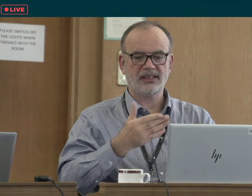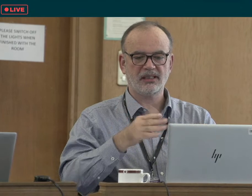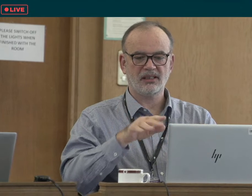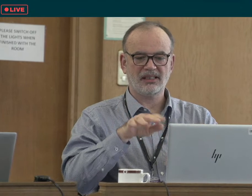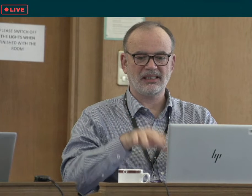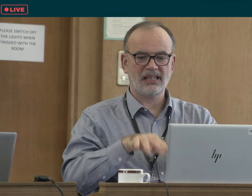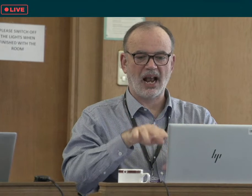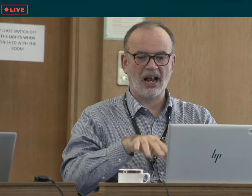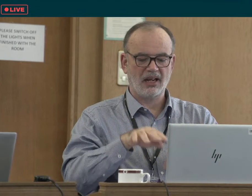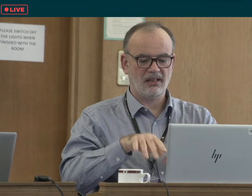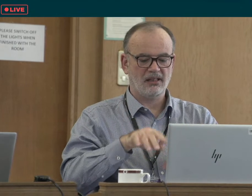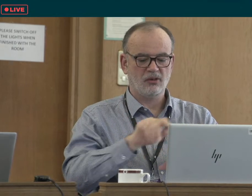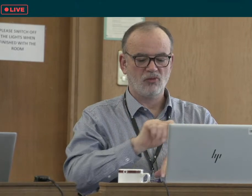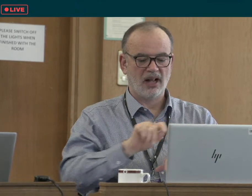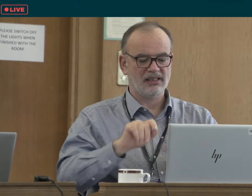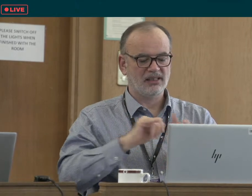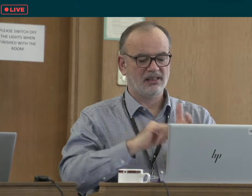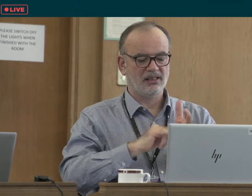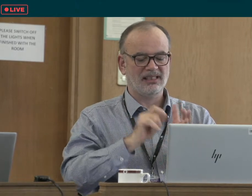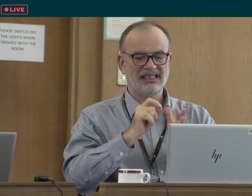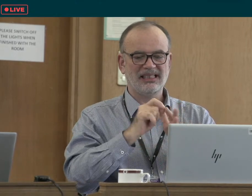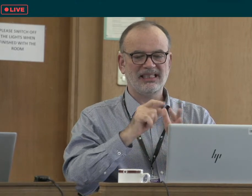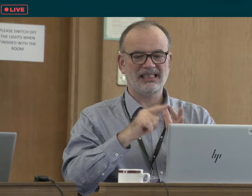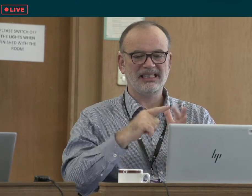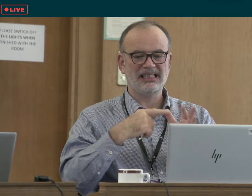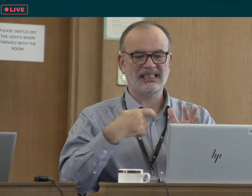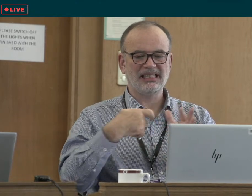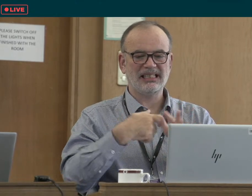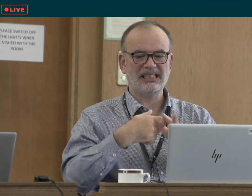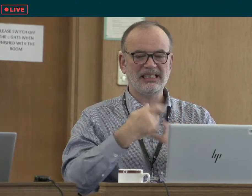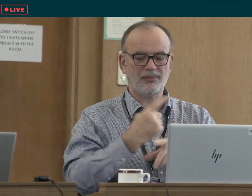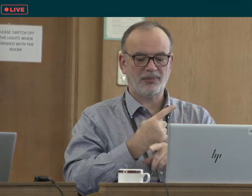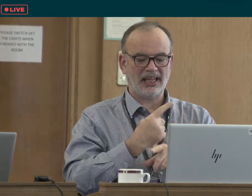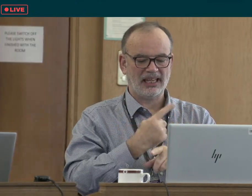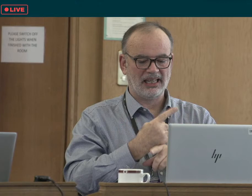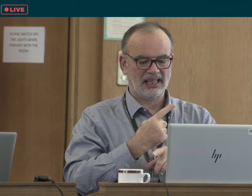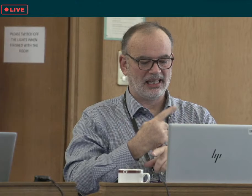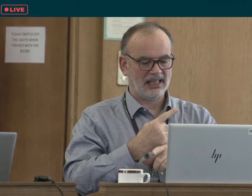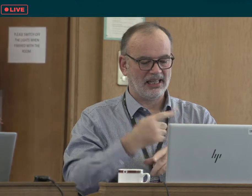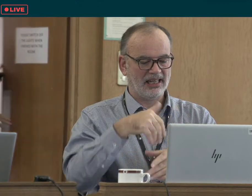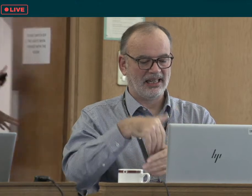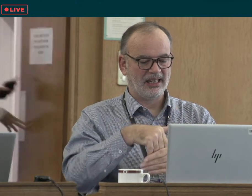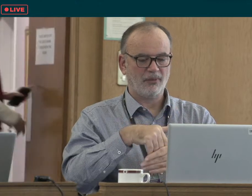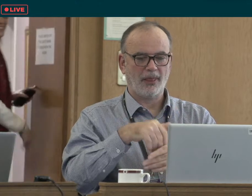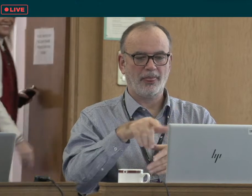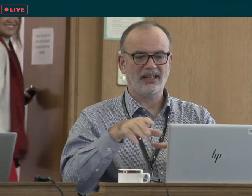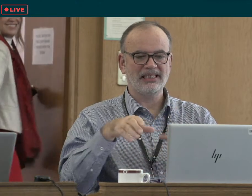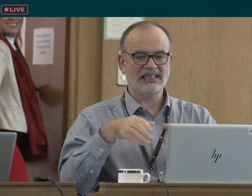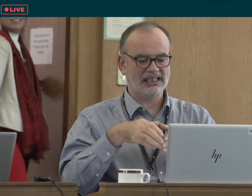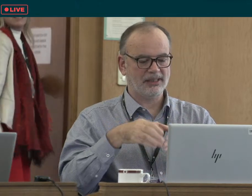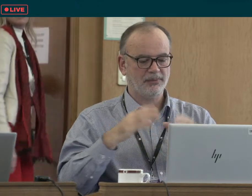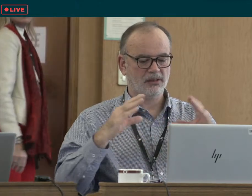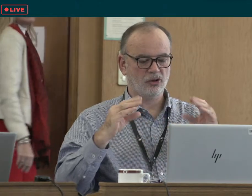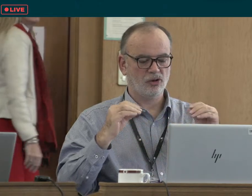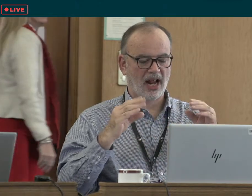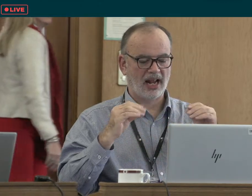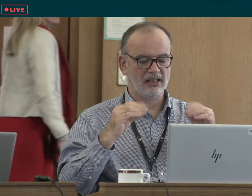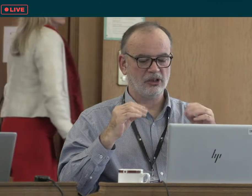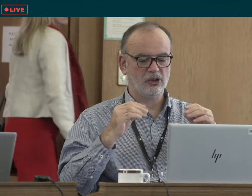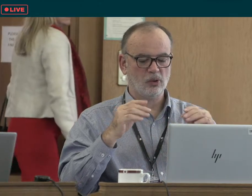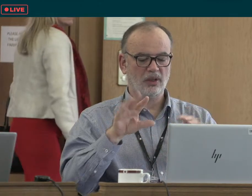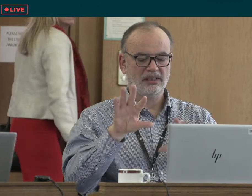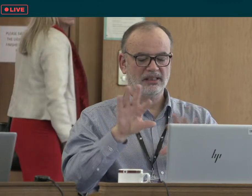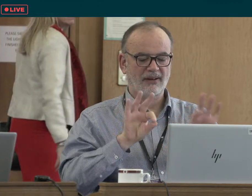wish to contribute to any particular item, you should write the word speak in the Teams chat